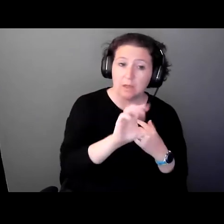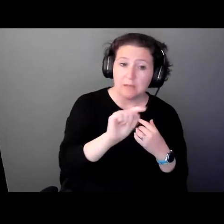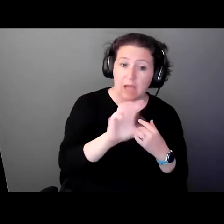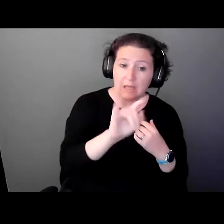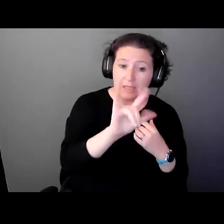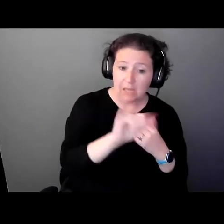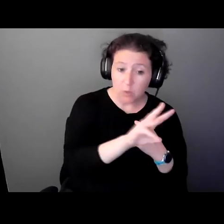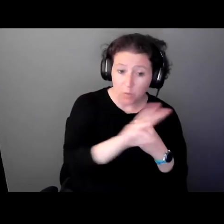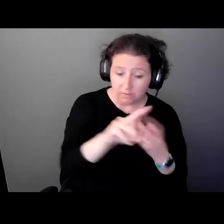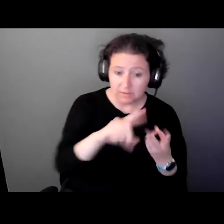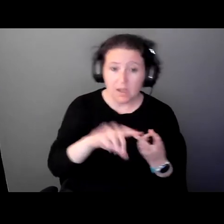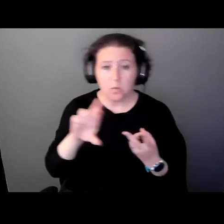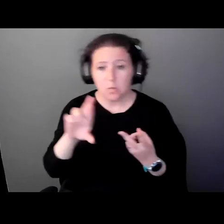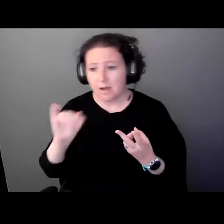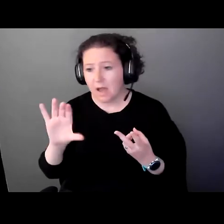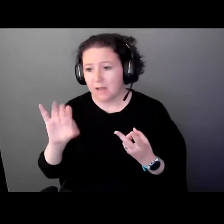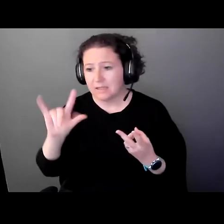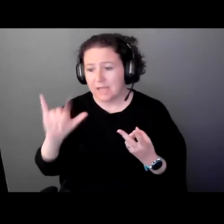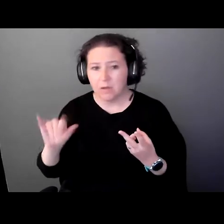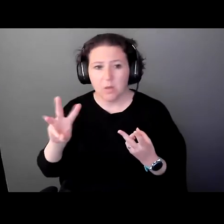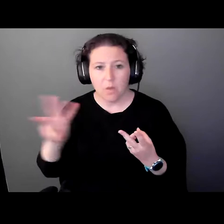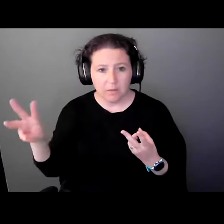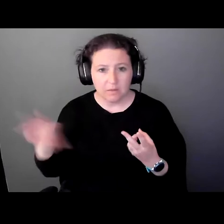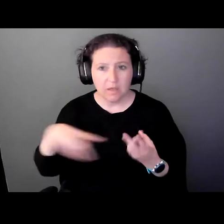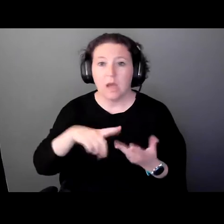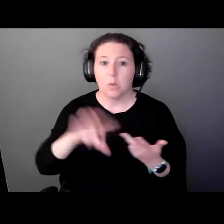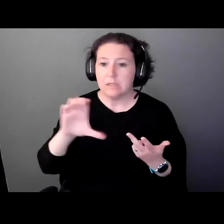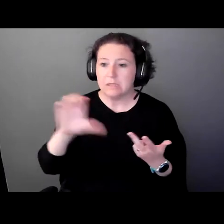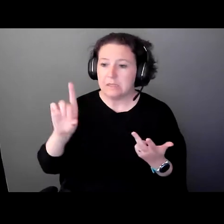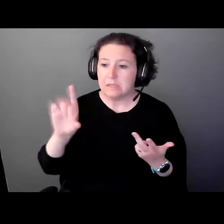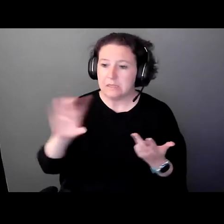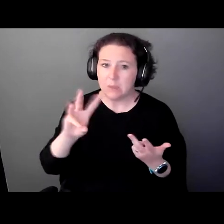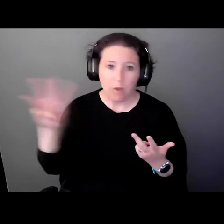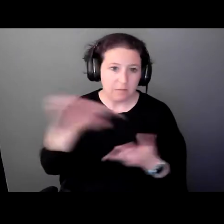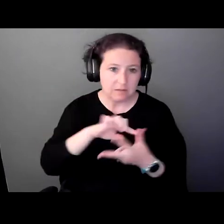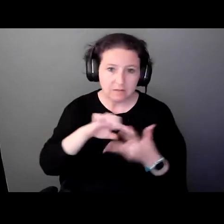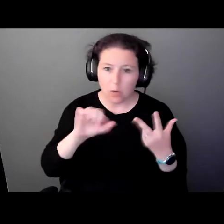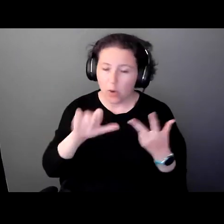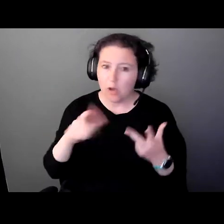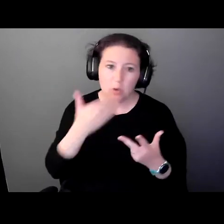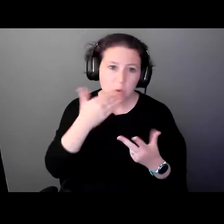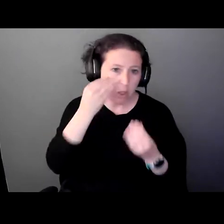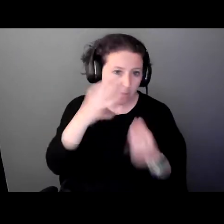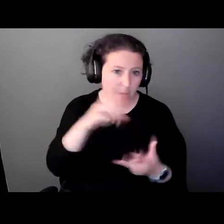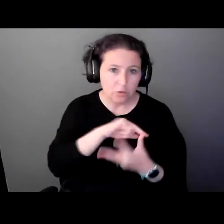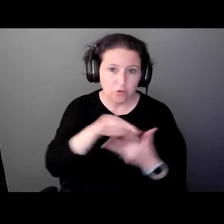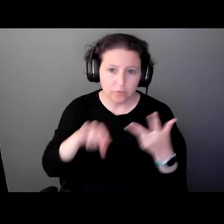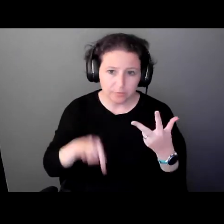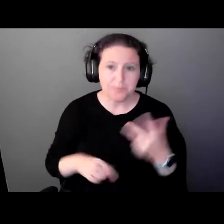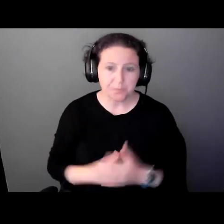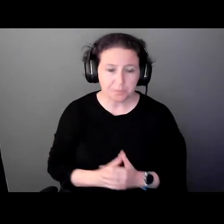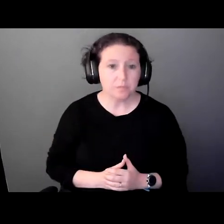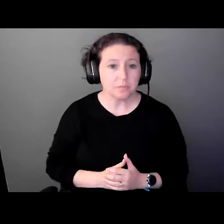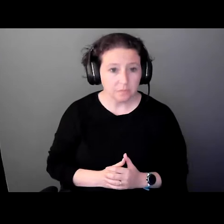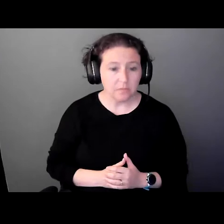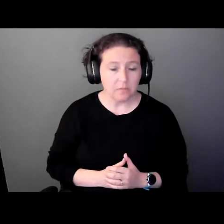needed. And of course, the CDC website is an exceptional resource. Our